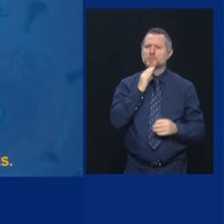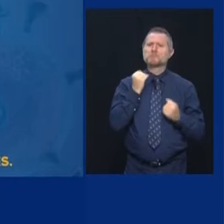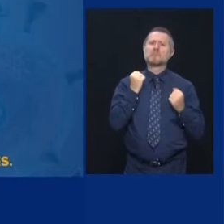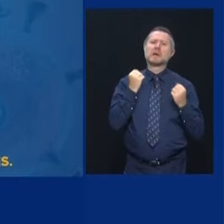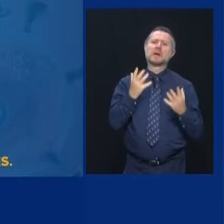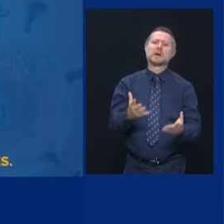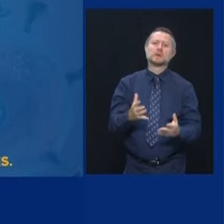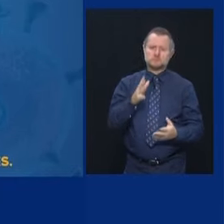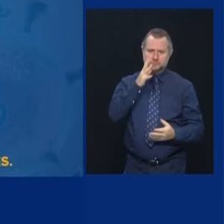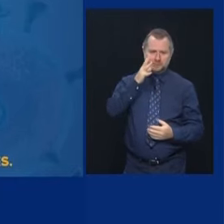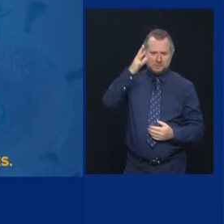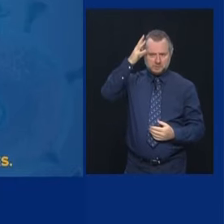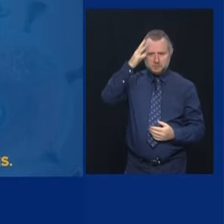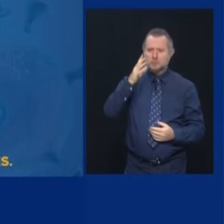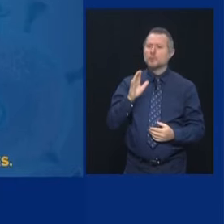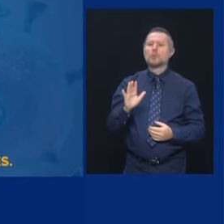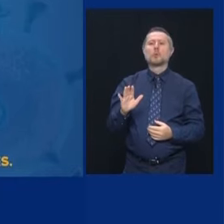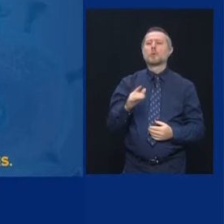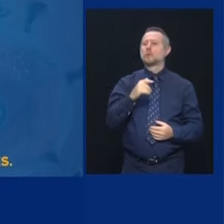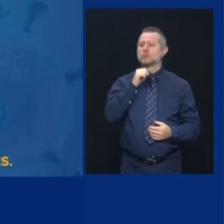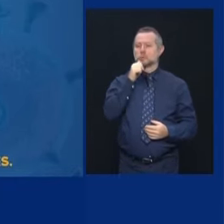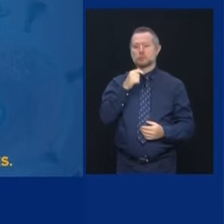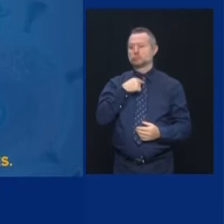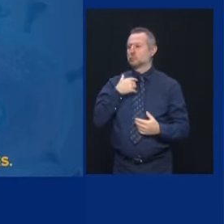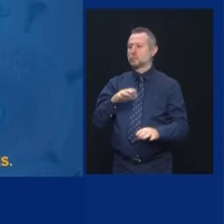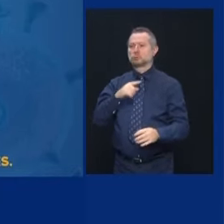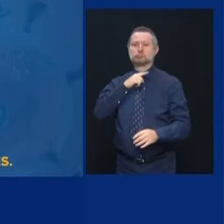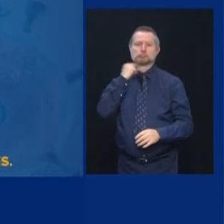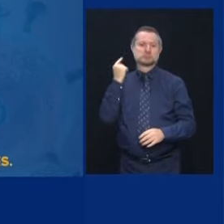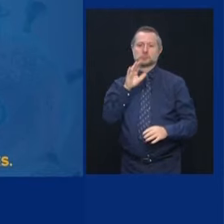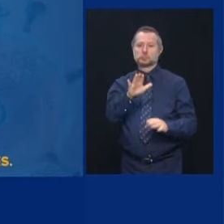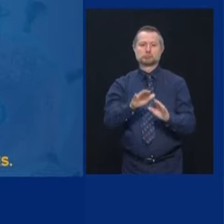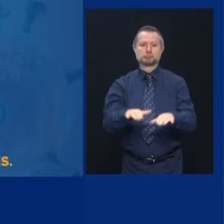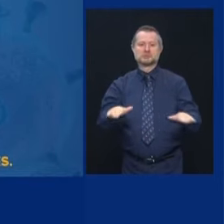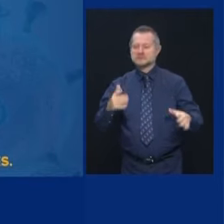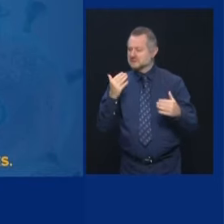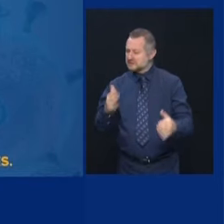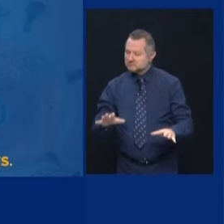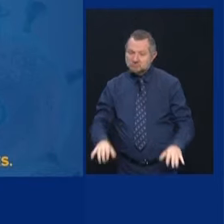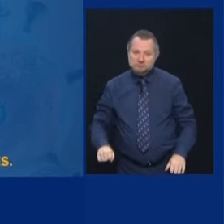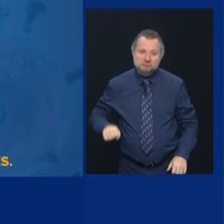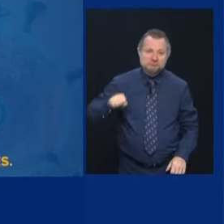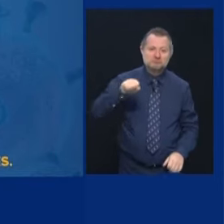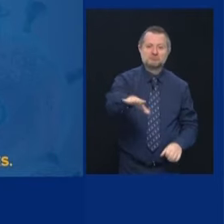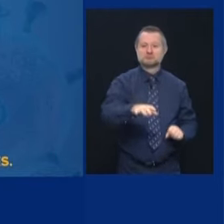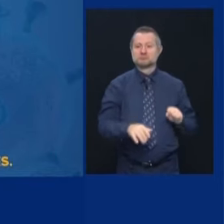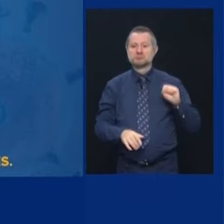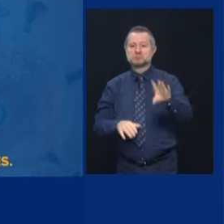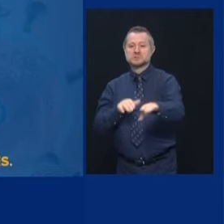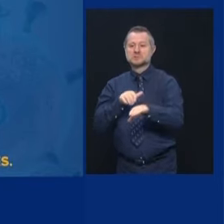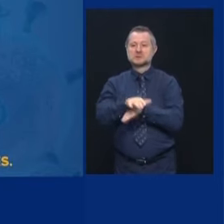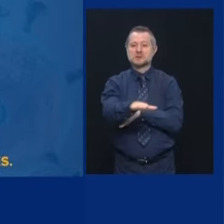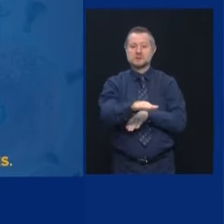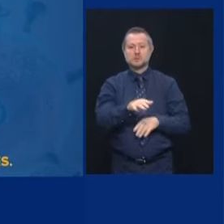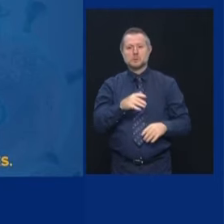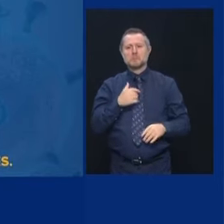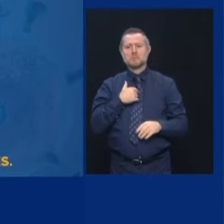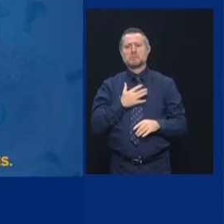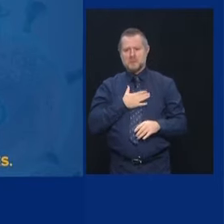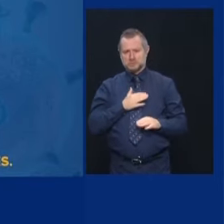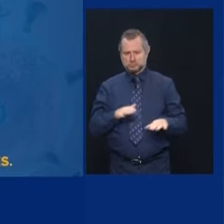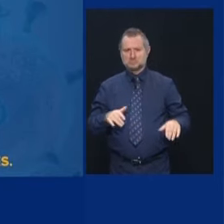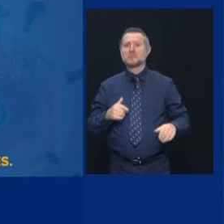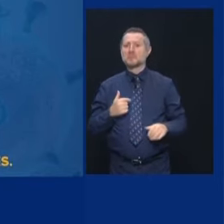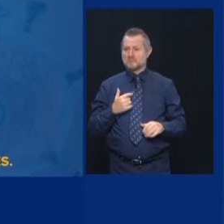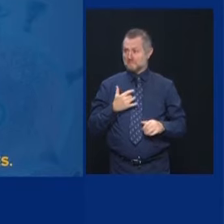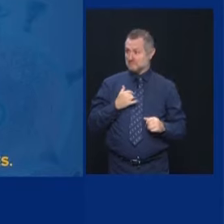I said, I won't allow a school to open that I wouldn't send my child to. That's my test. On the